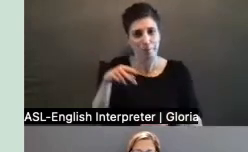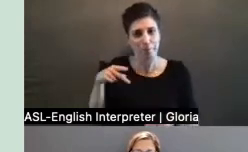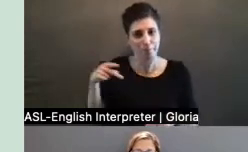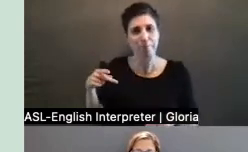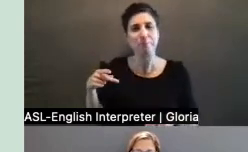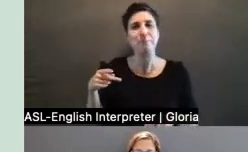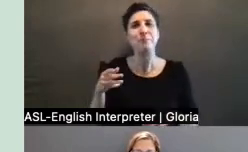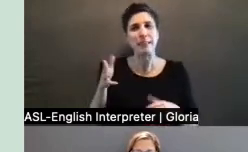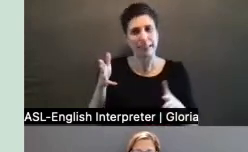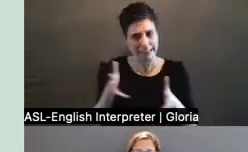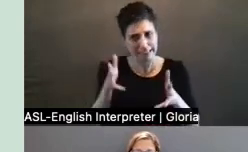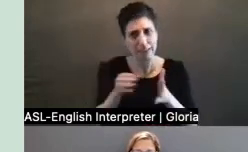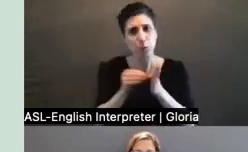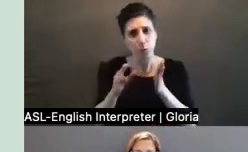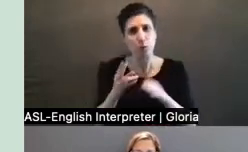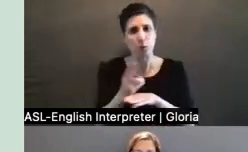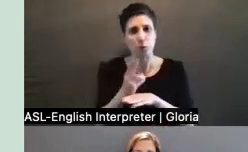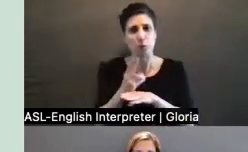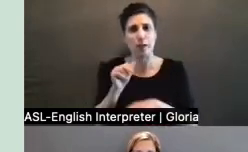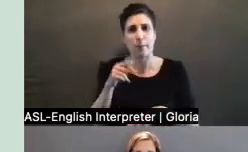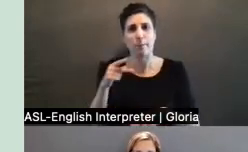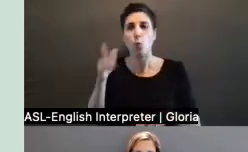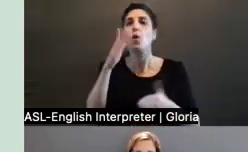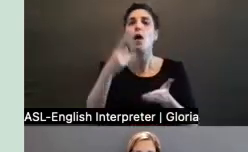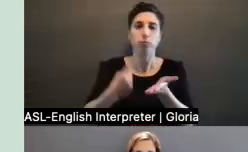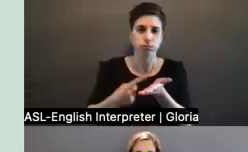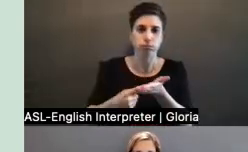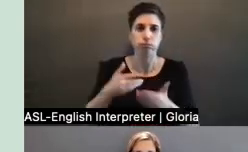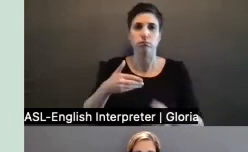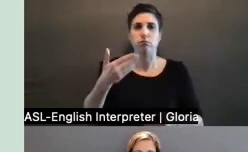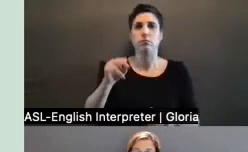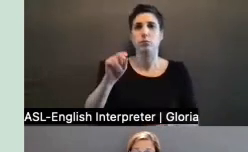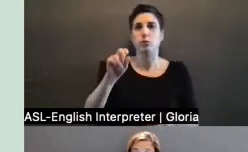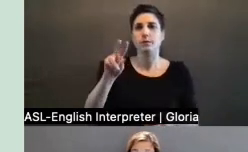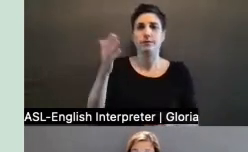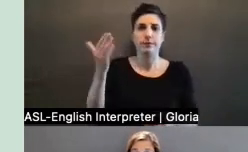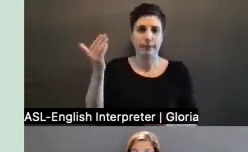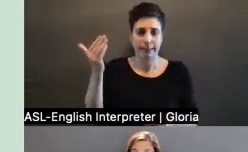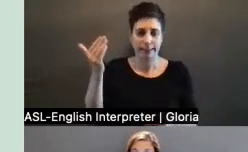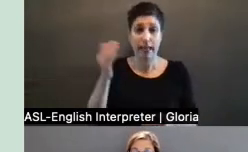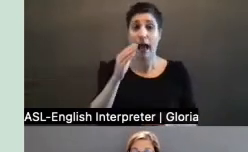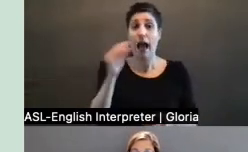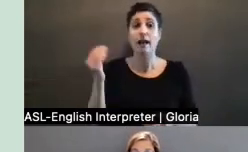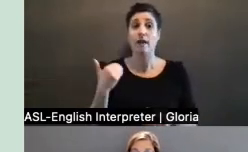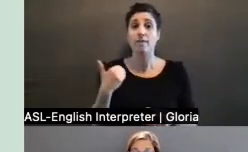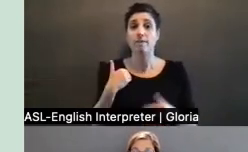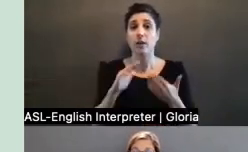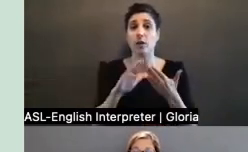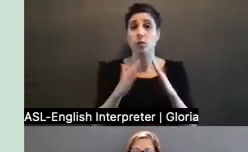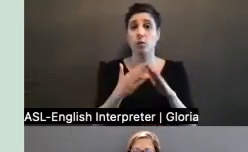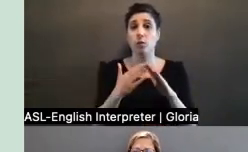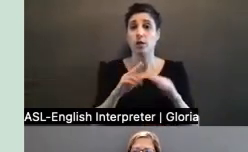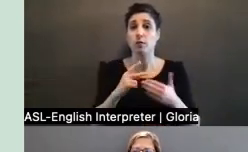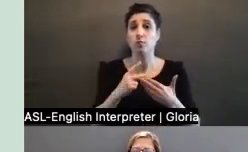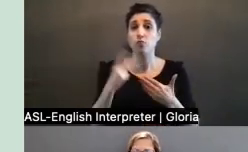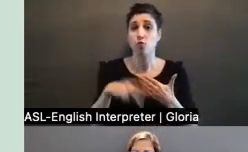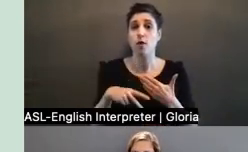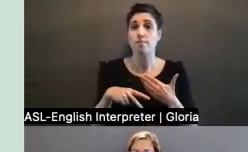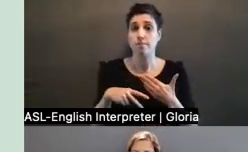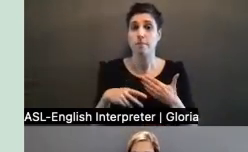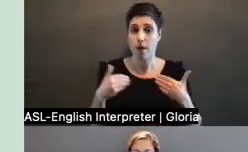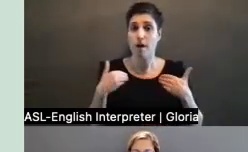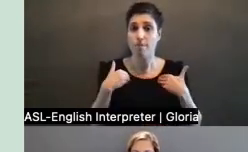well. So we'll be touching on that in the upcoming session. We also have a community program showing how they work on